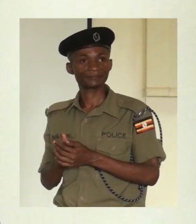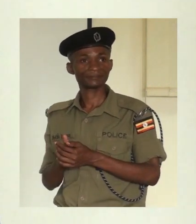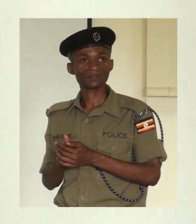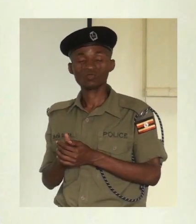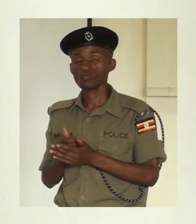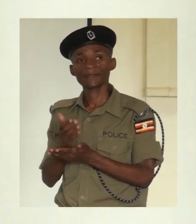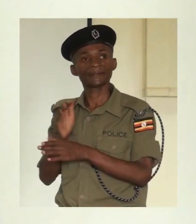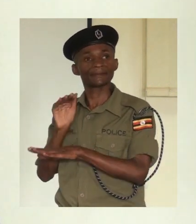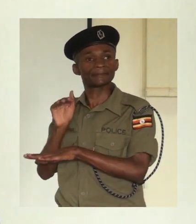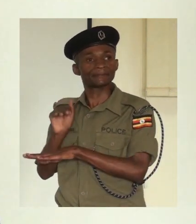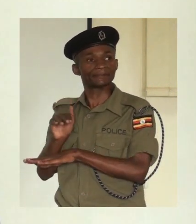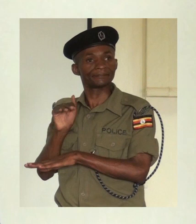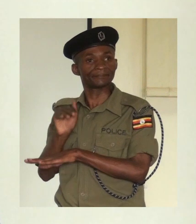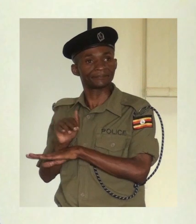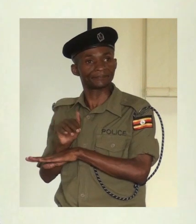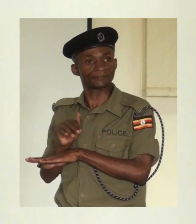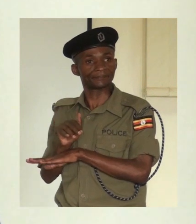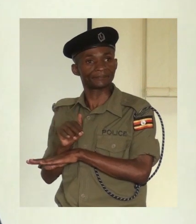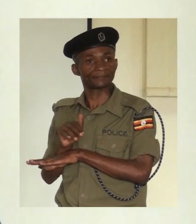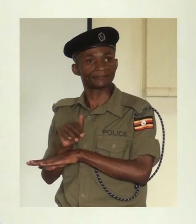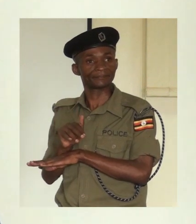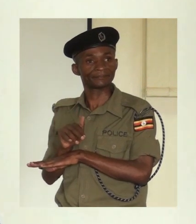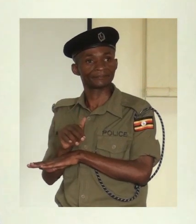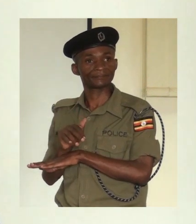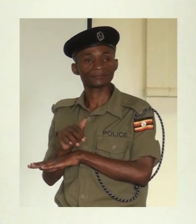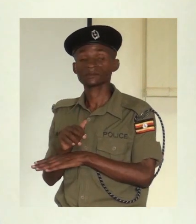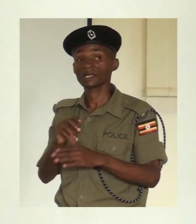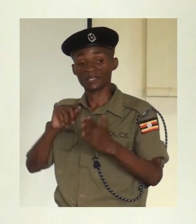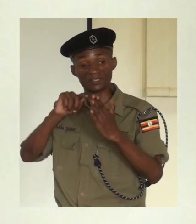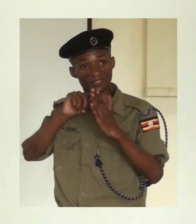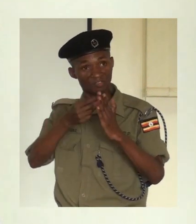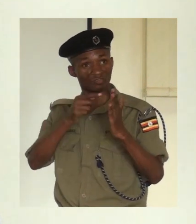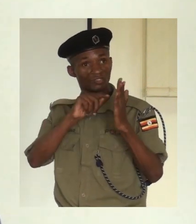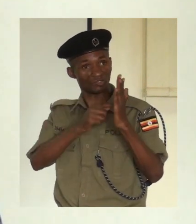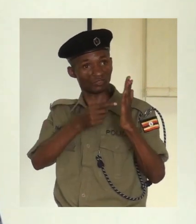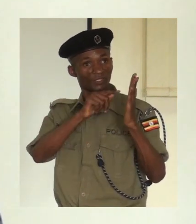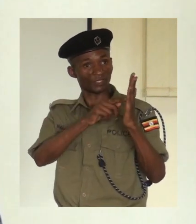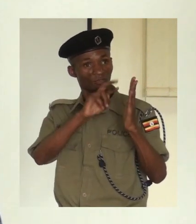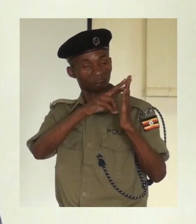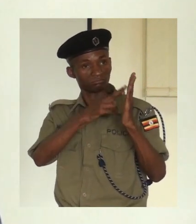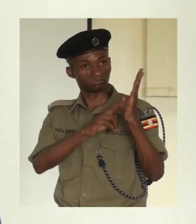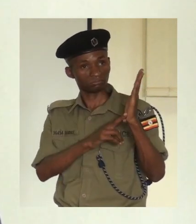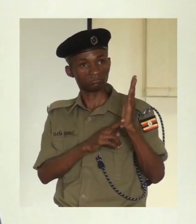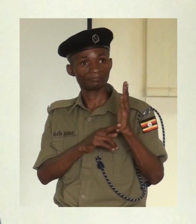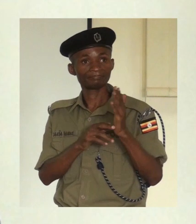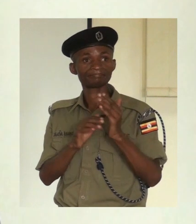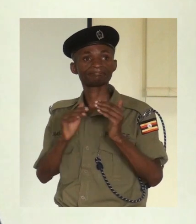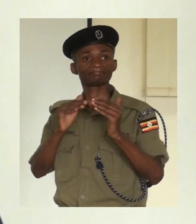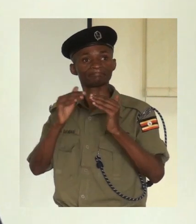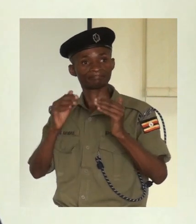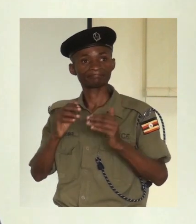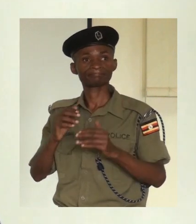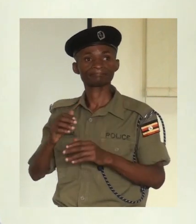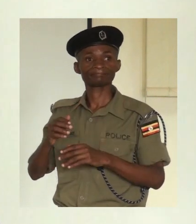we are asking them to have the following qualifications. Possess a maximum